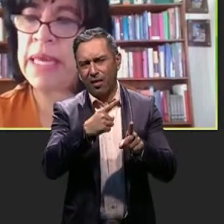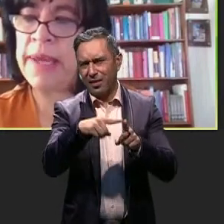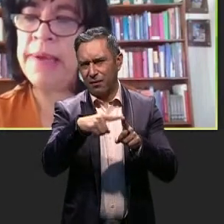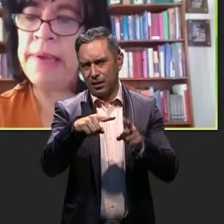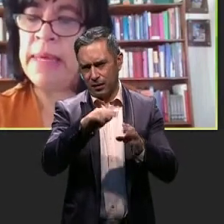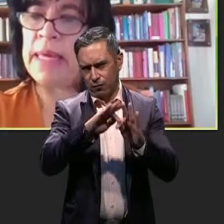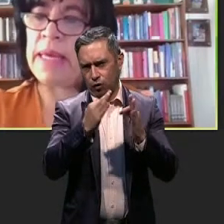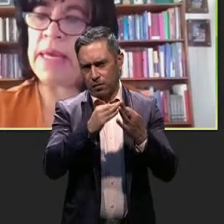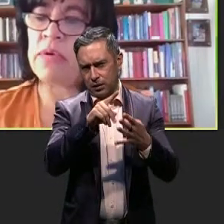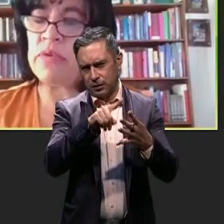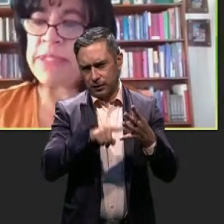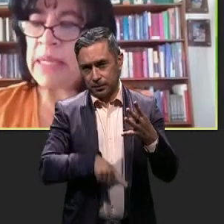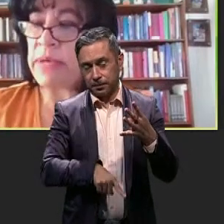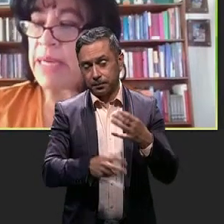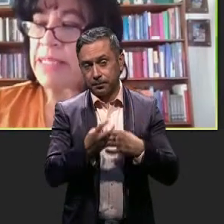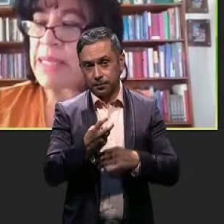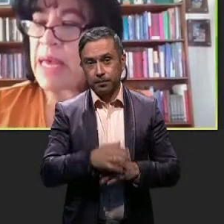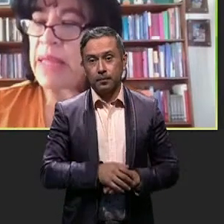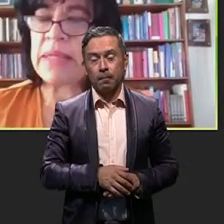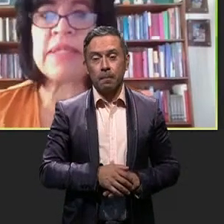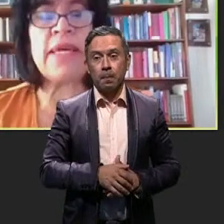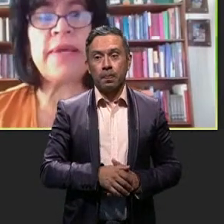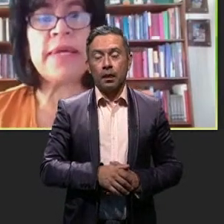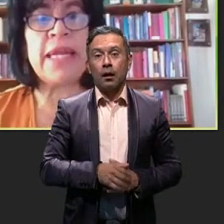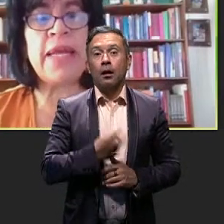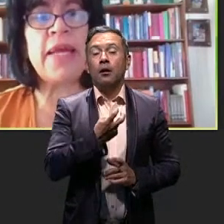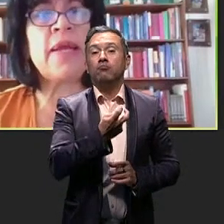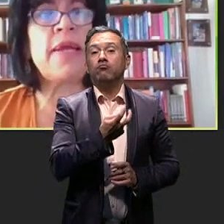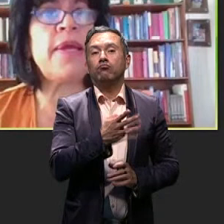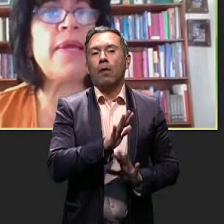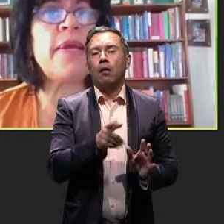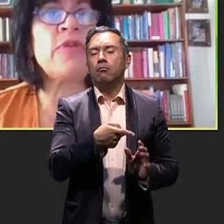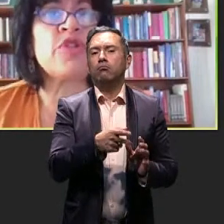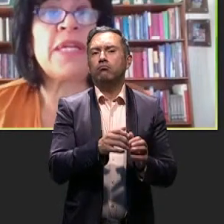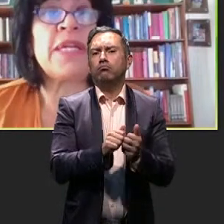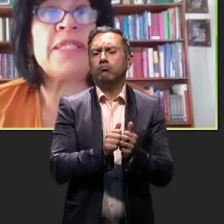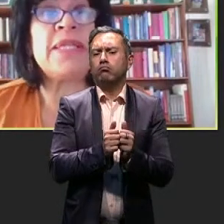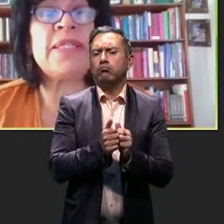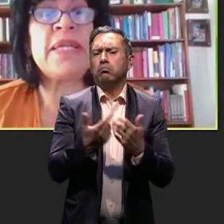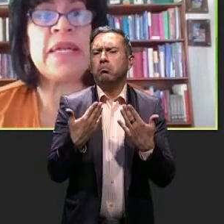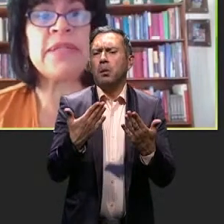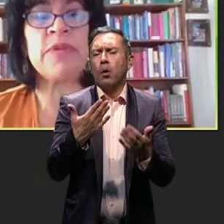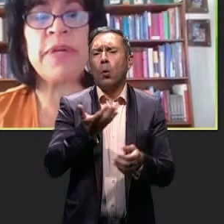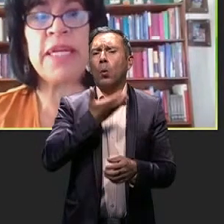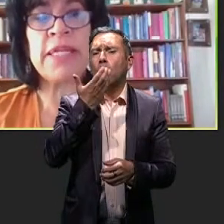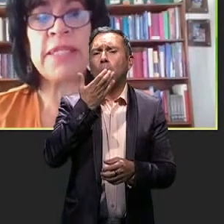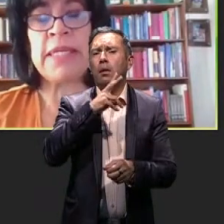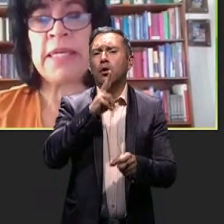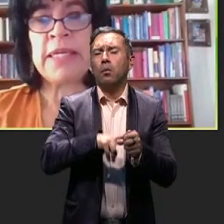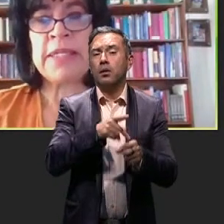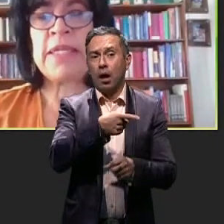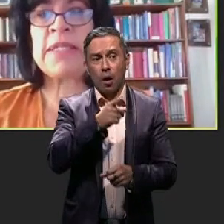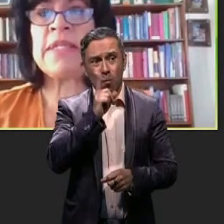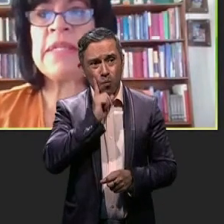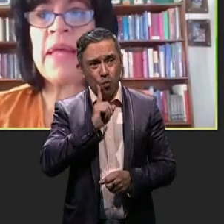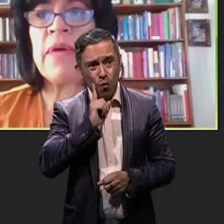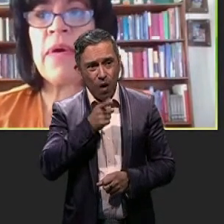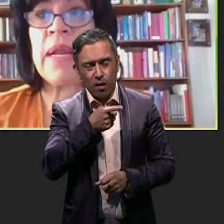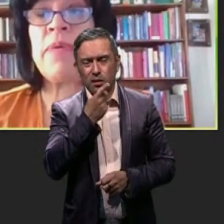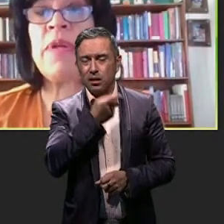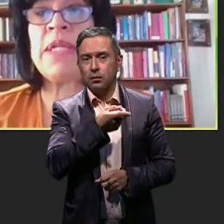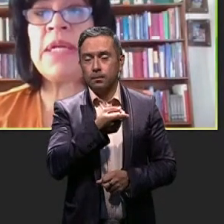is a very high cost. And since it's like normalized, women